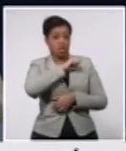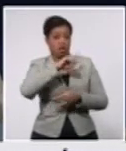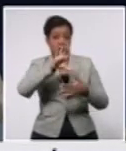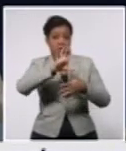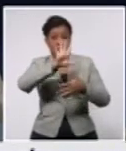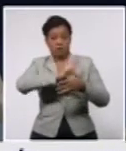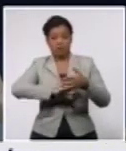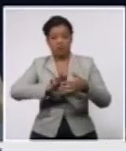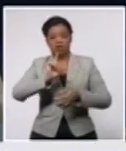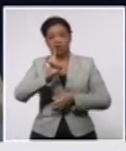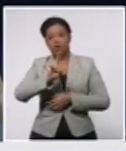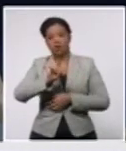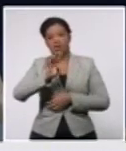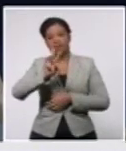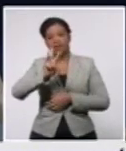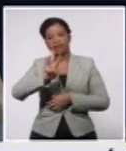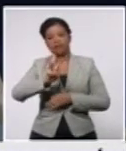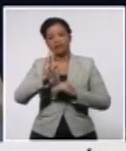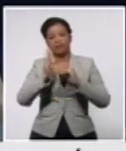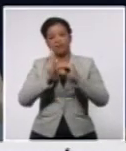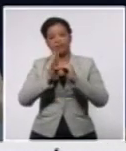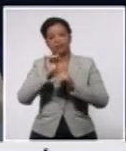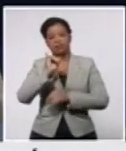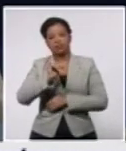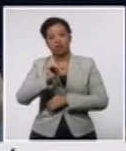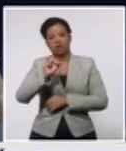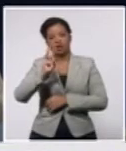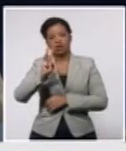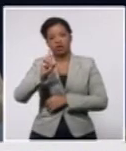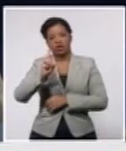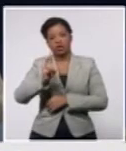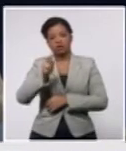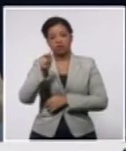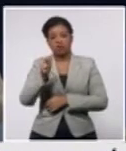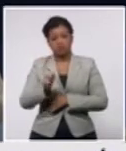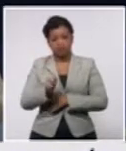the cases reported in the world.